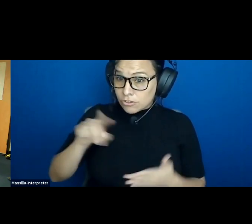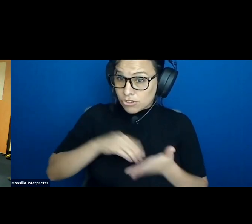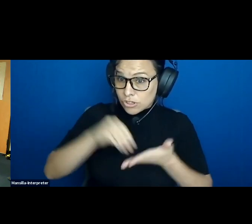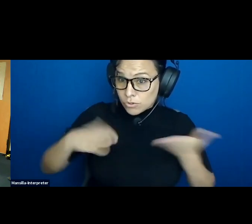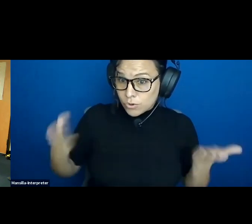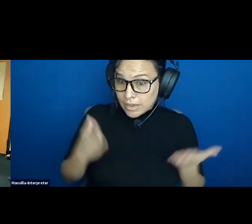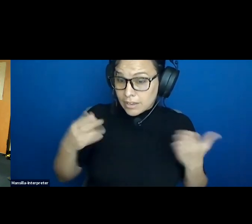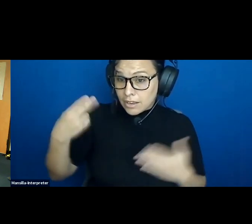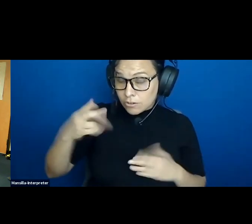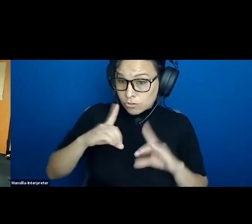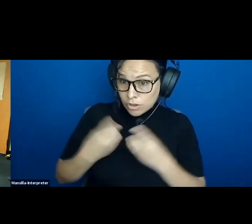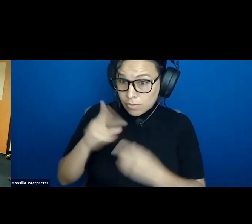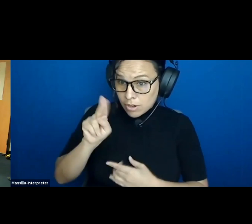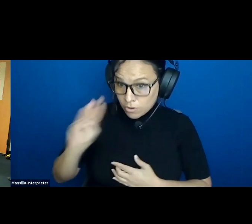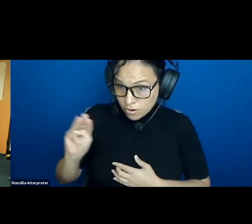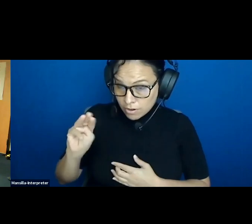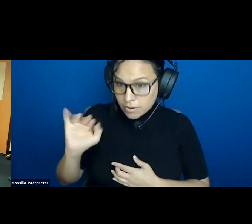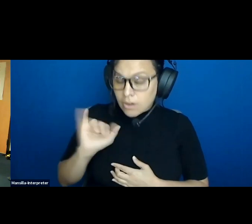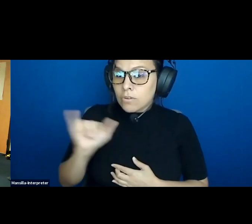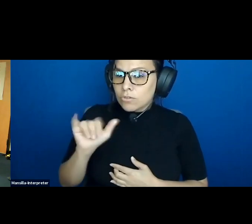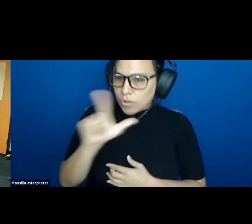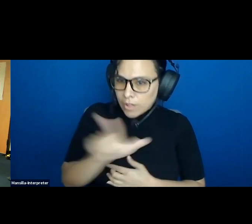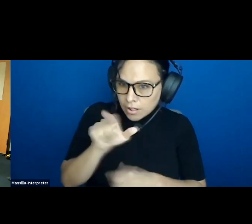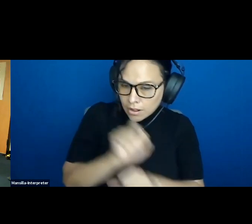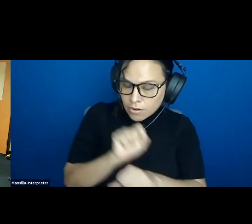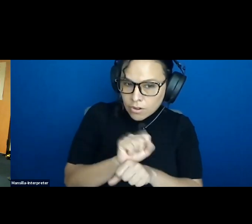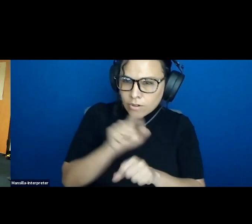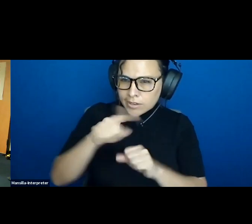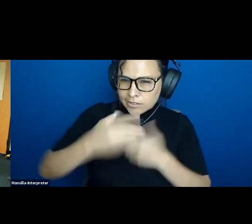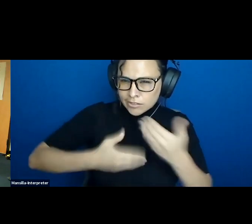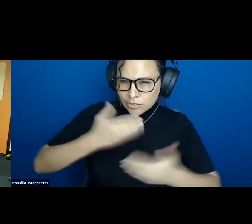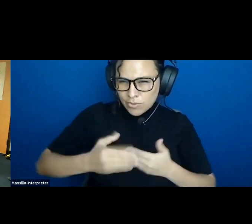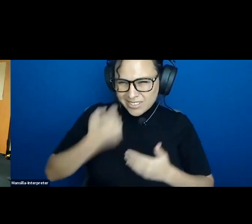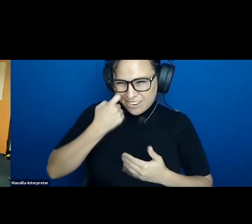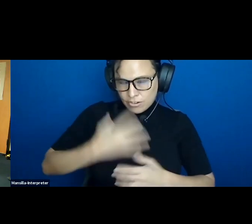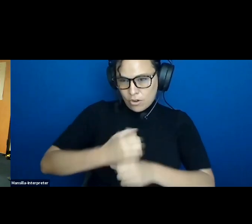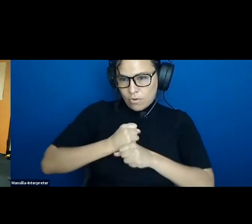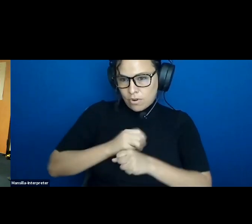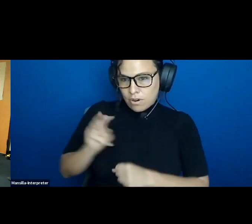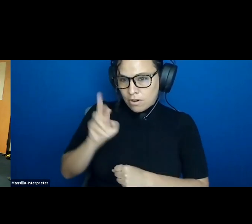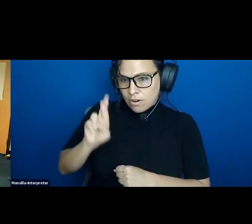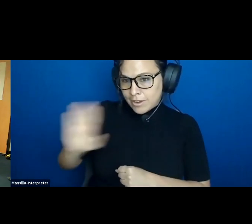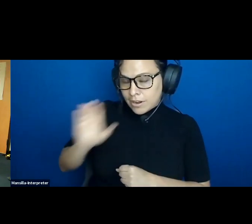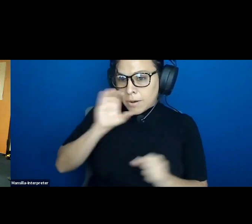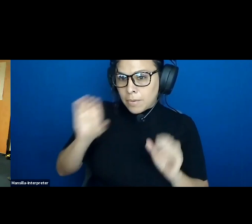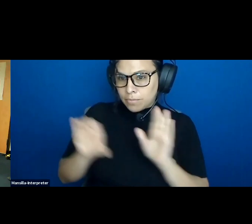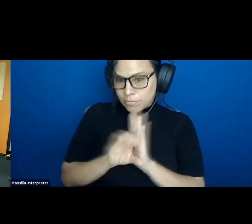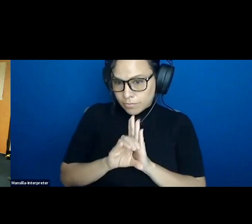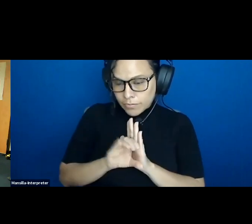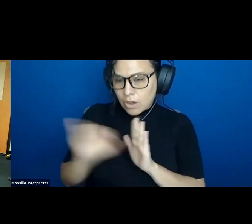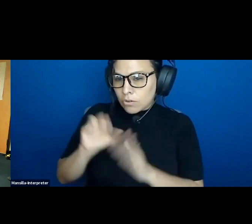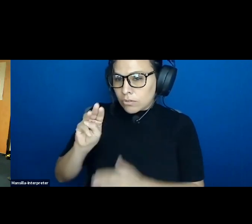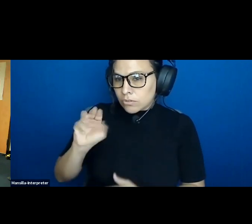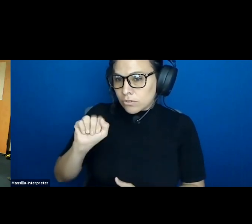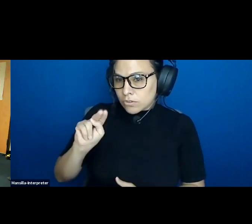UNM and a fellow at the library who has been processing the recent requisitions of Margaret Randall's photographic and